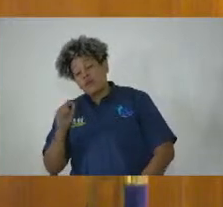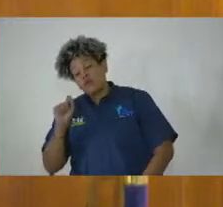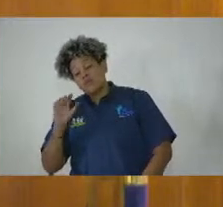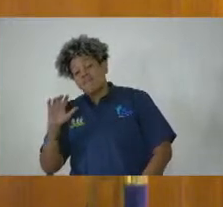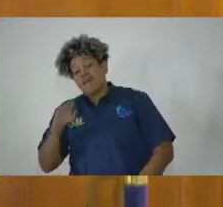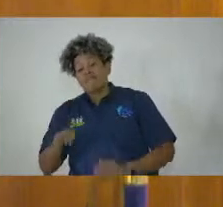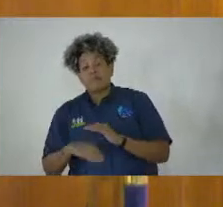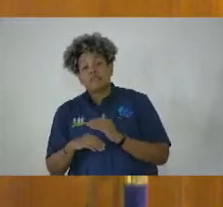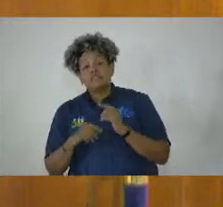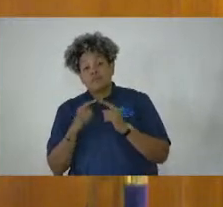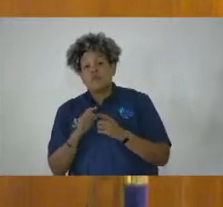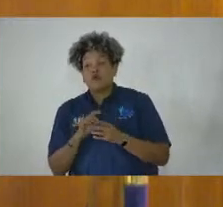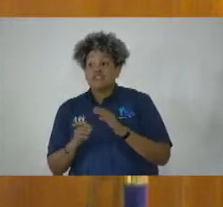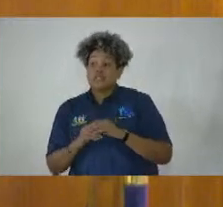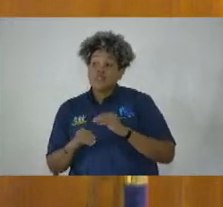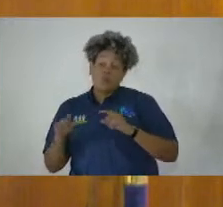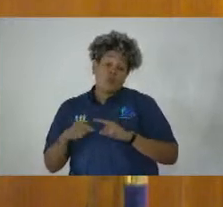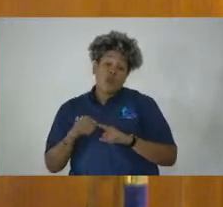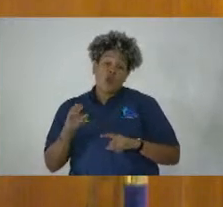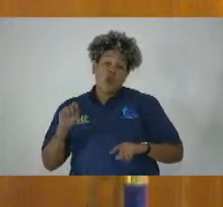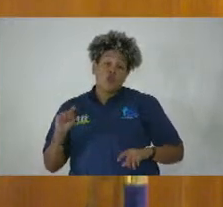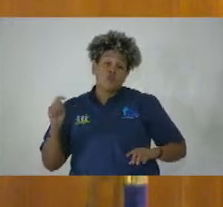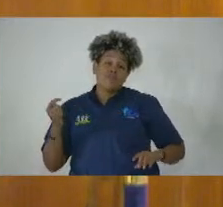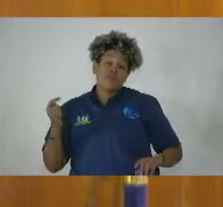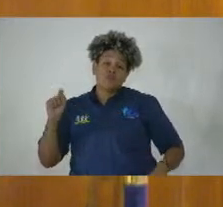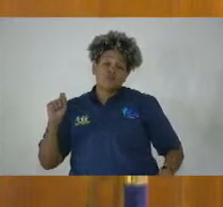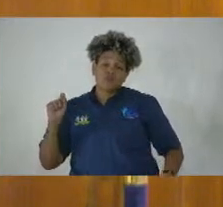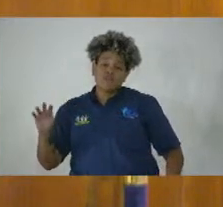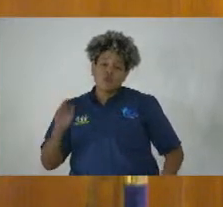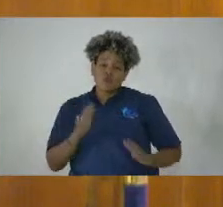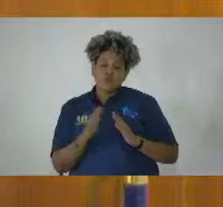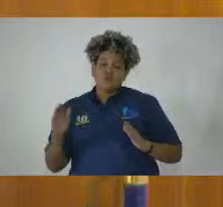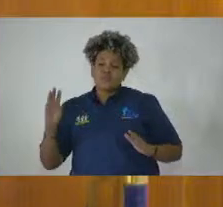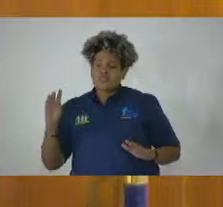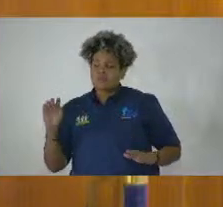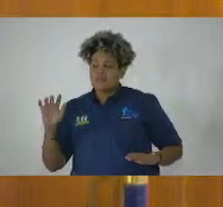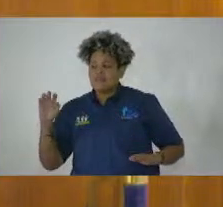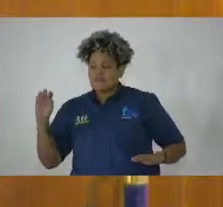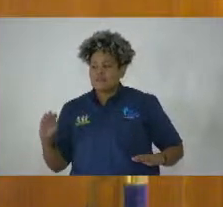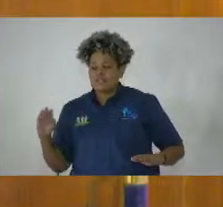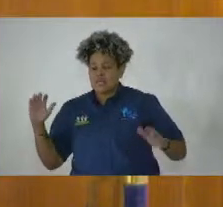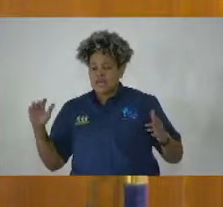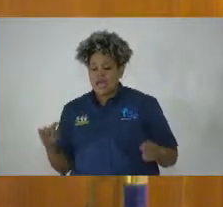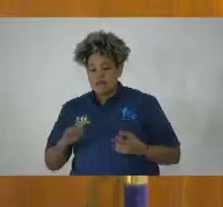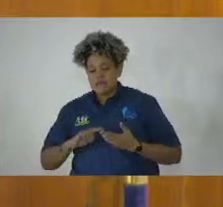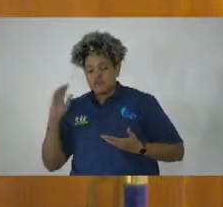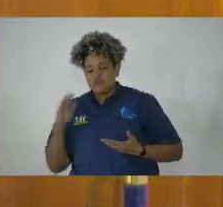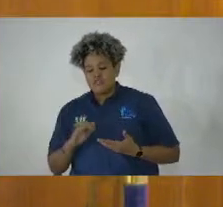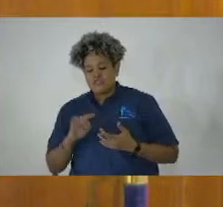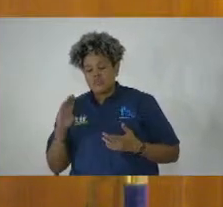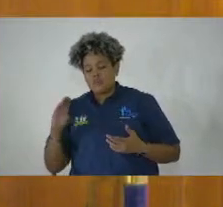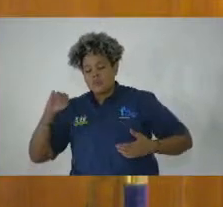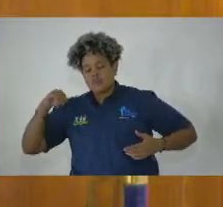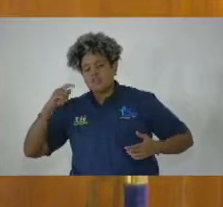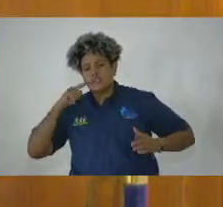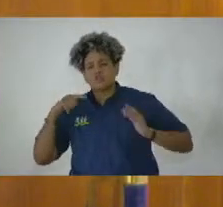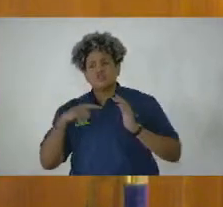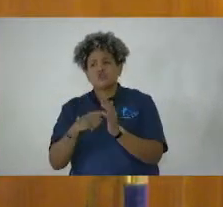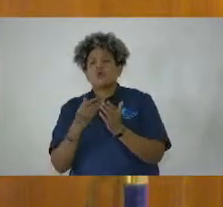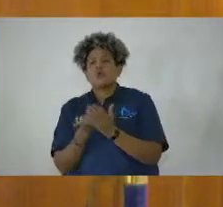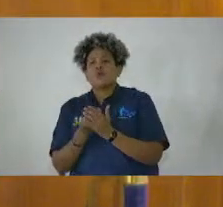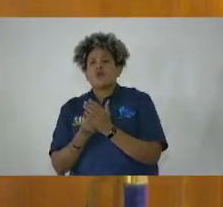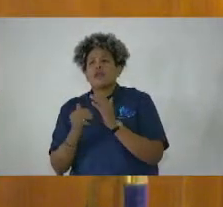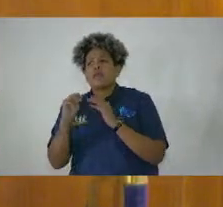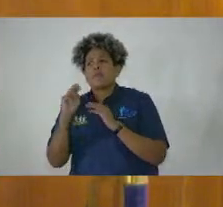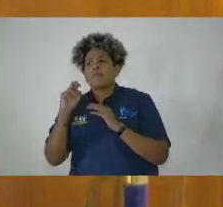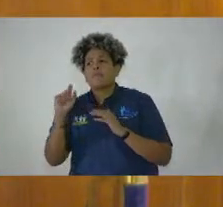points on October 1st, 2024 to 6.5%, The reduction in BOJ signal that money market